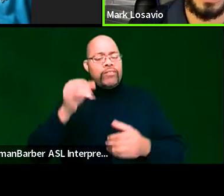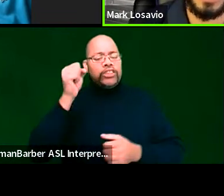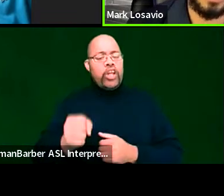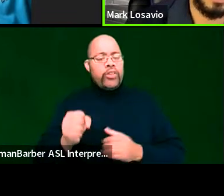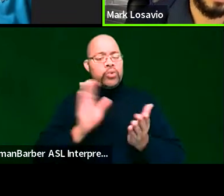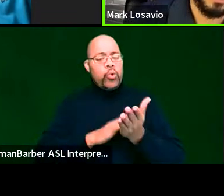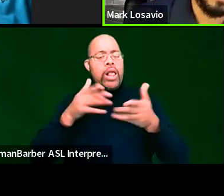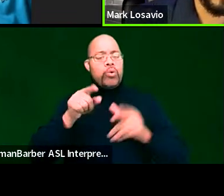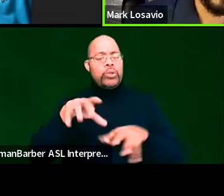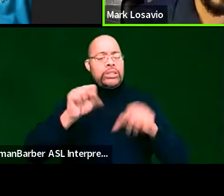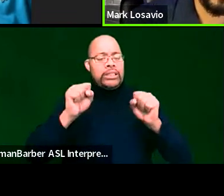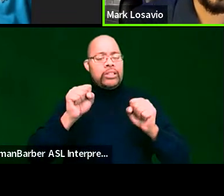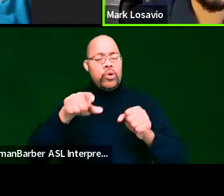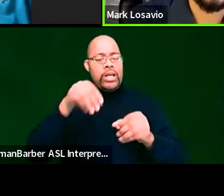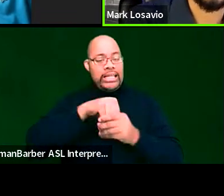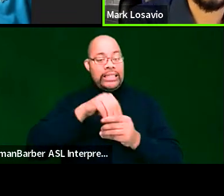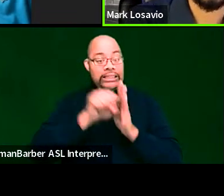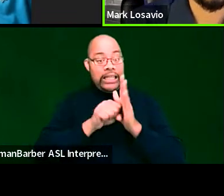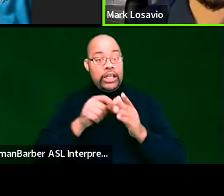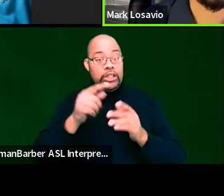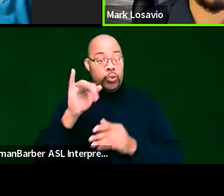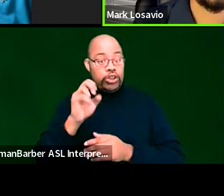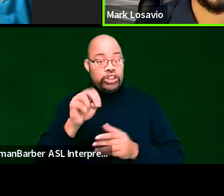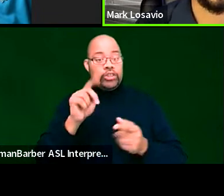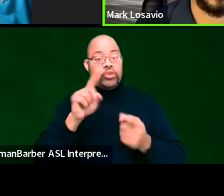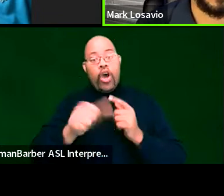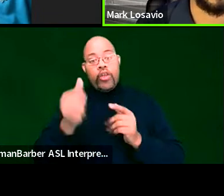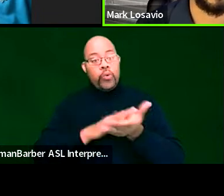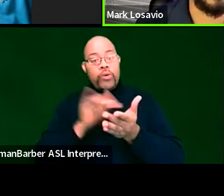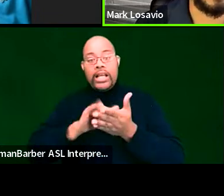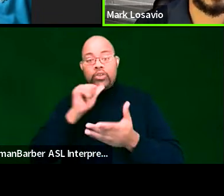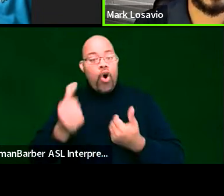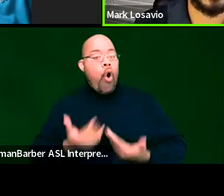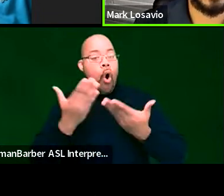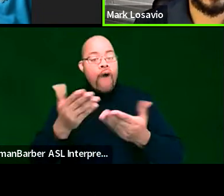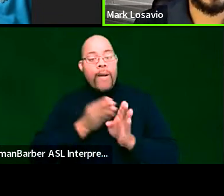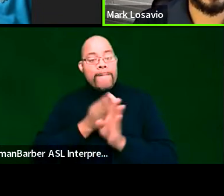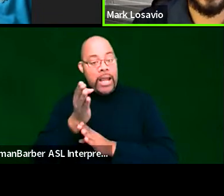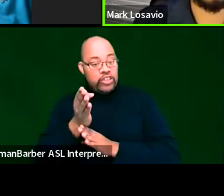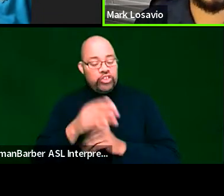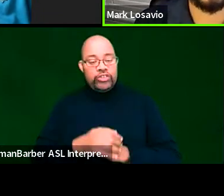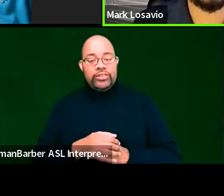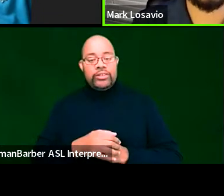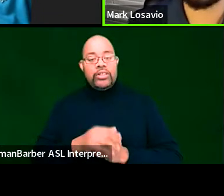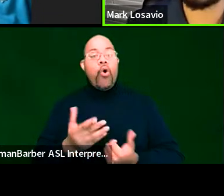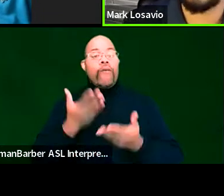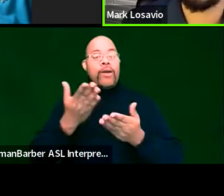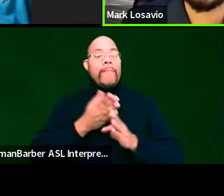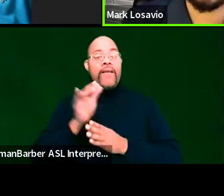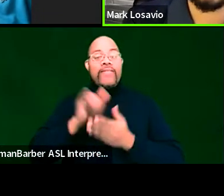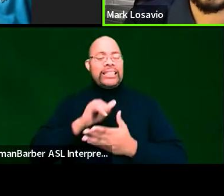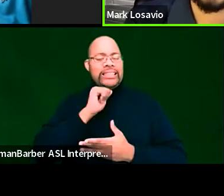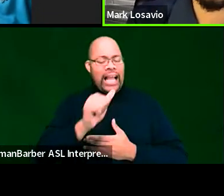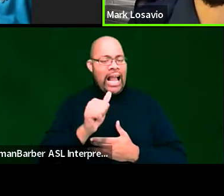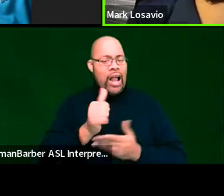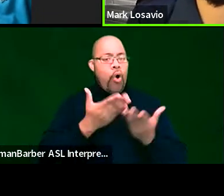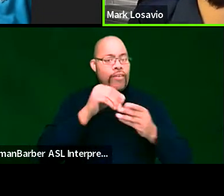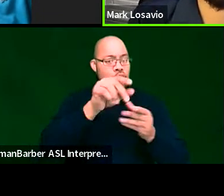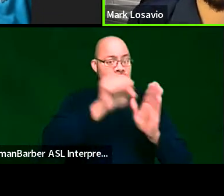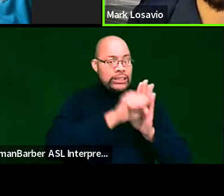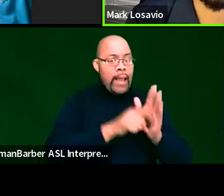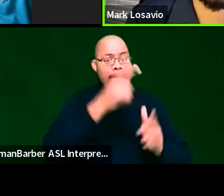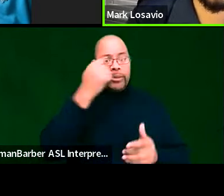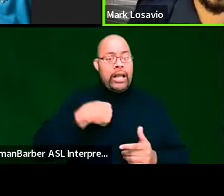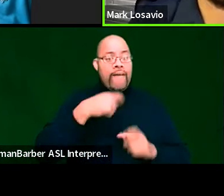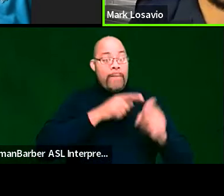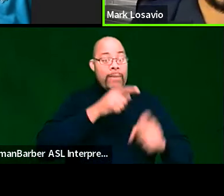schools that allows you to take your in-state tuition and scholarships to a school that doesn't offer a major that offers a major that isn't offered in your state. So because I was